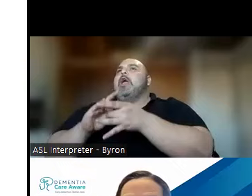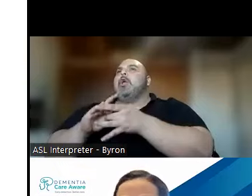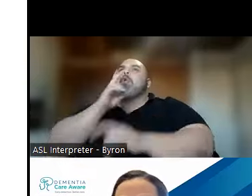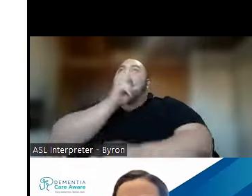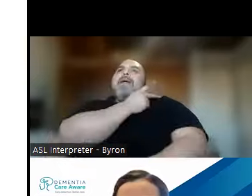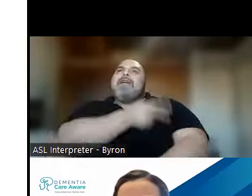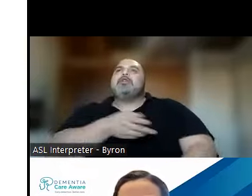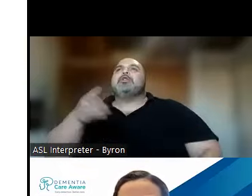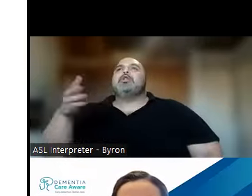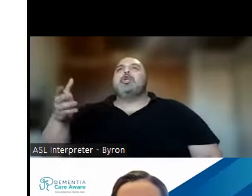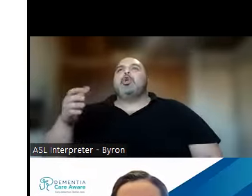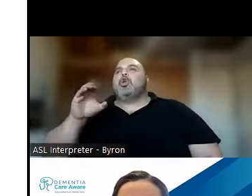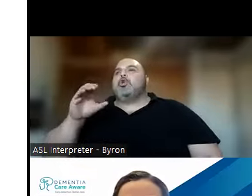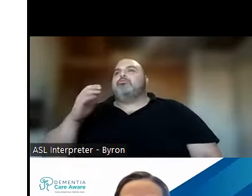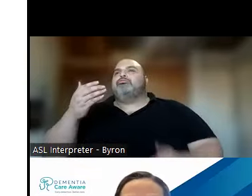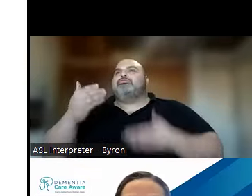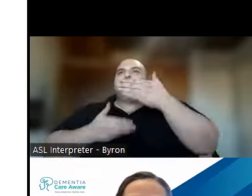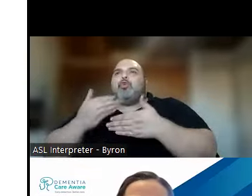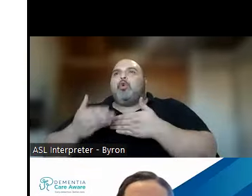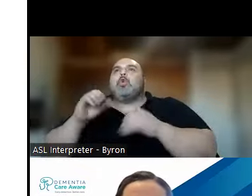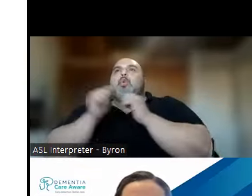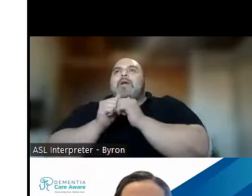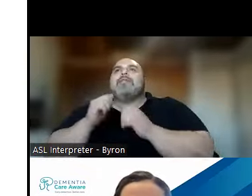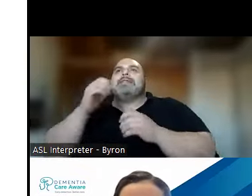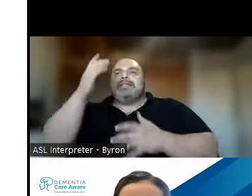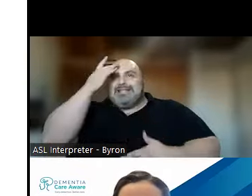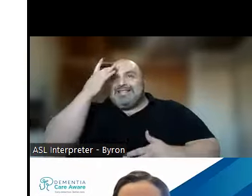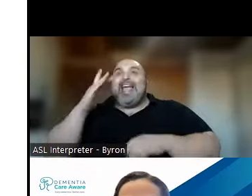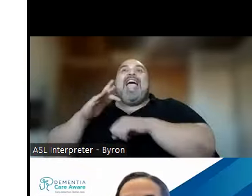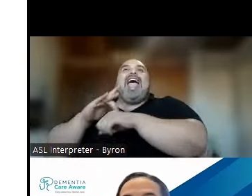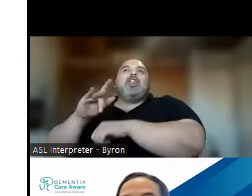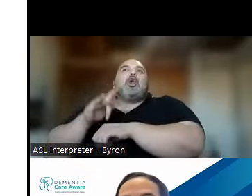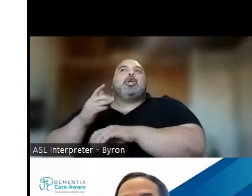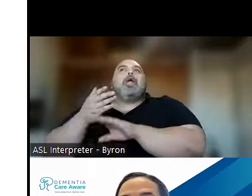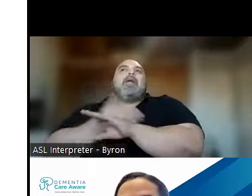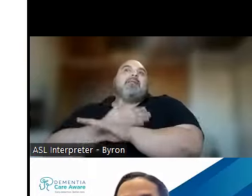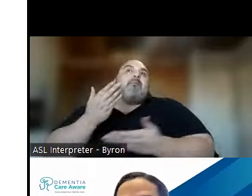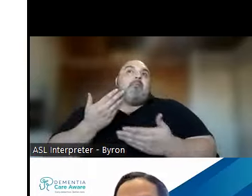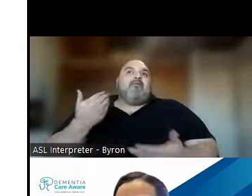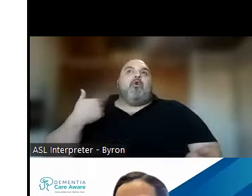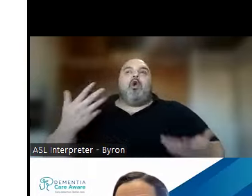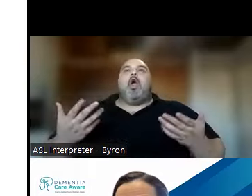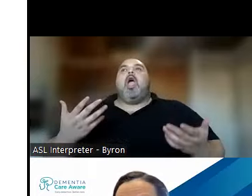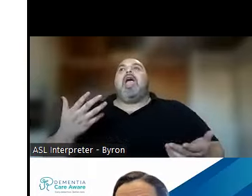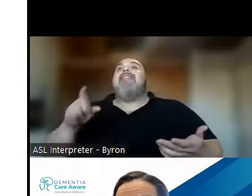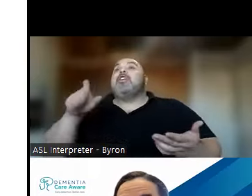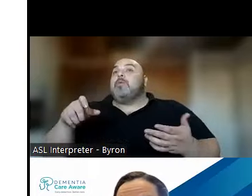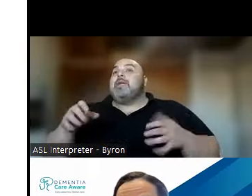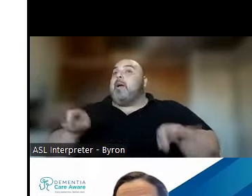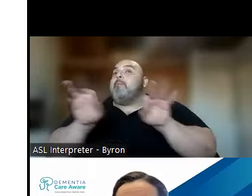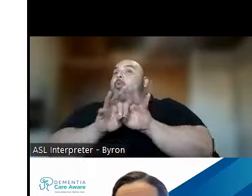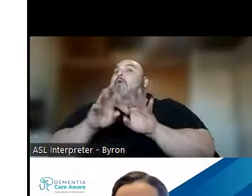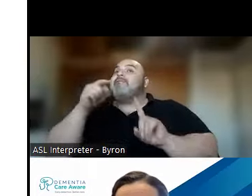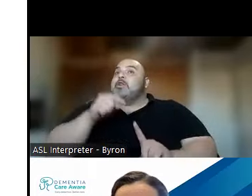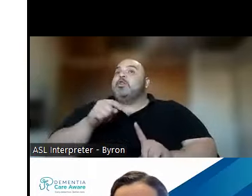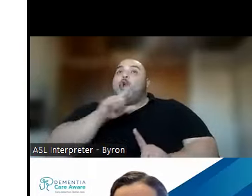patient's course with the disease and earlier than we would have otherwise. And that this should be considered a key feature of quality